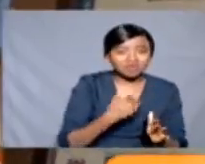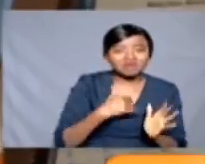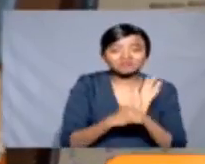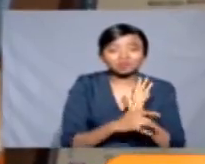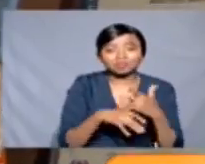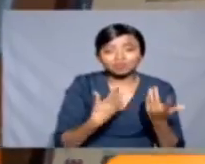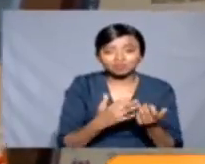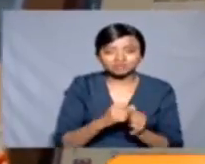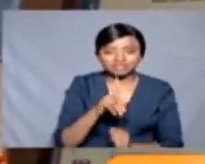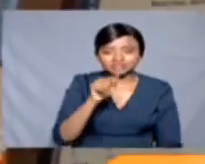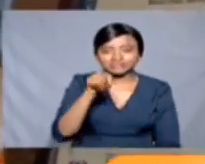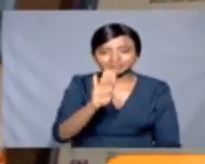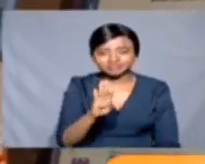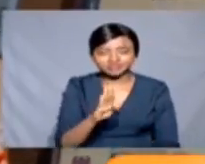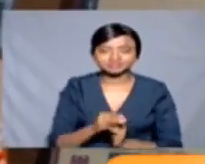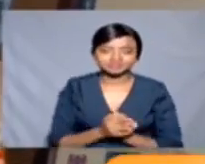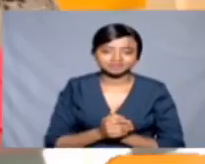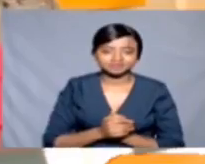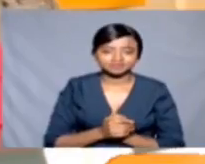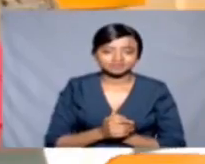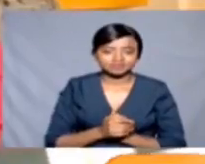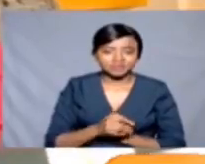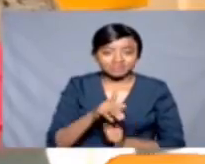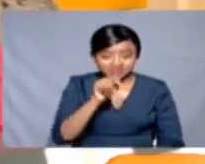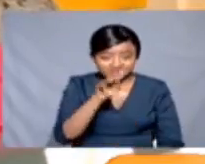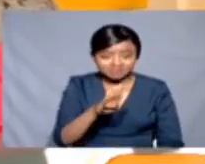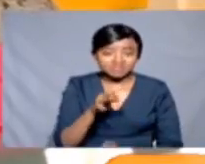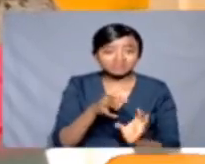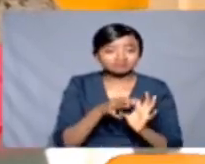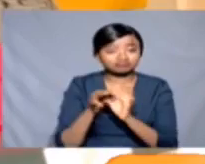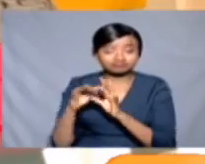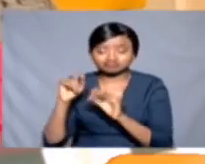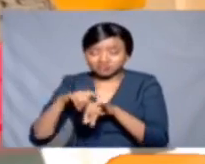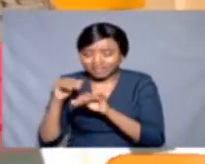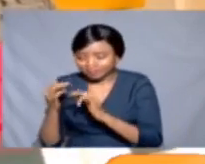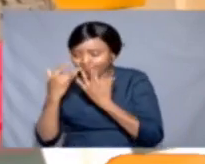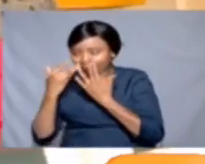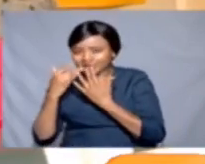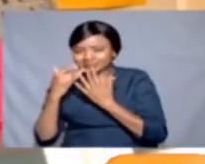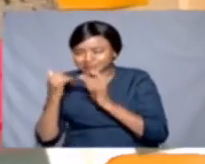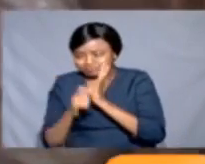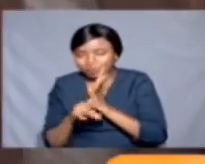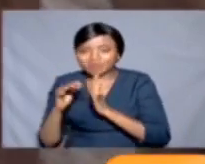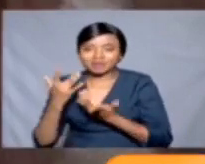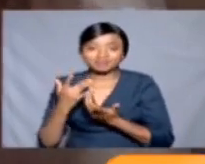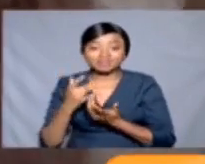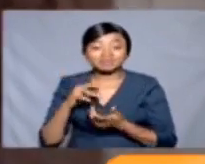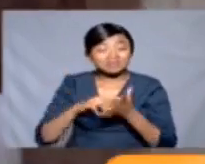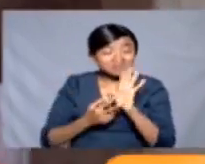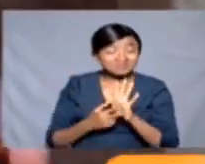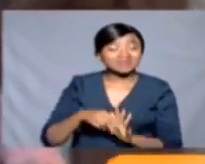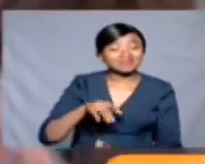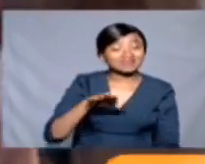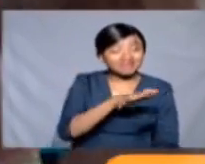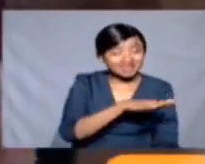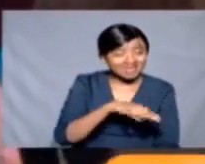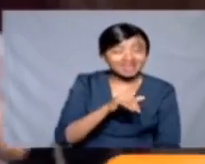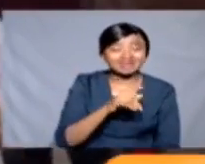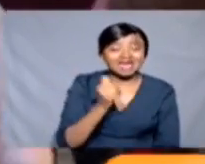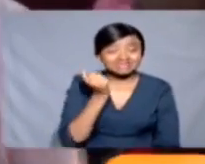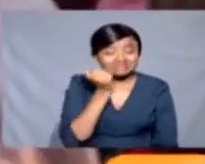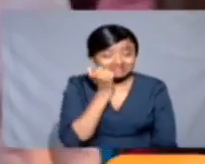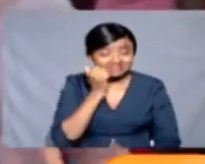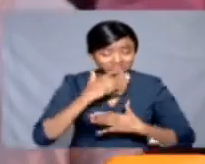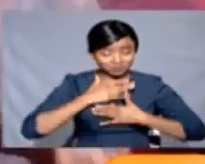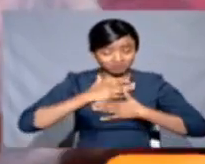from tuberculosis, a respiratory infection associated with air pollution. She says cases of pollution-related respiratory